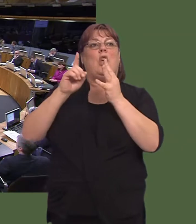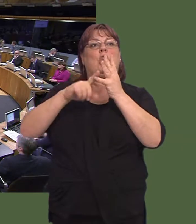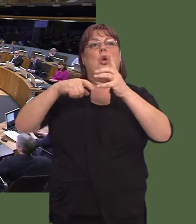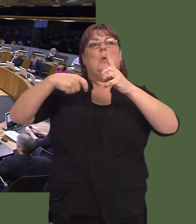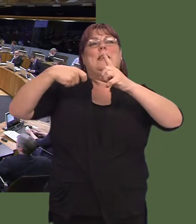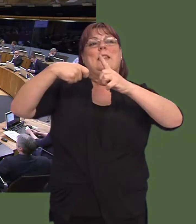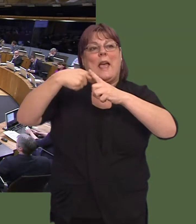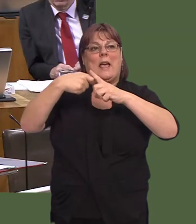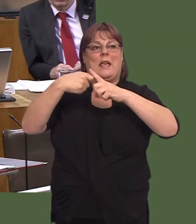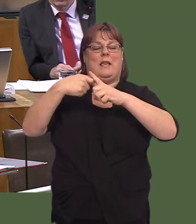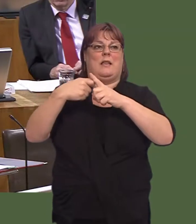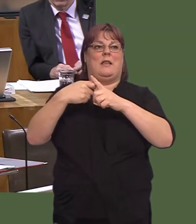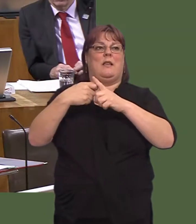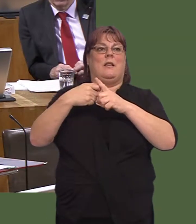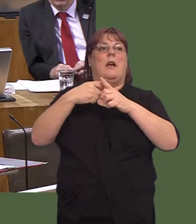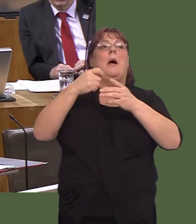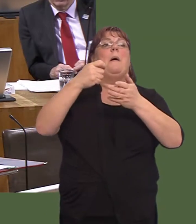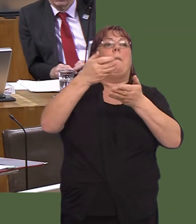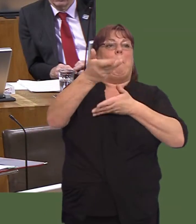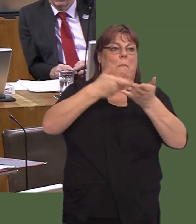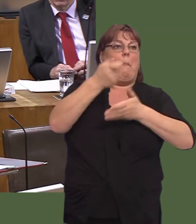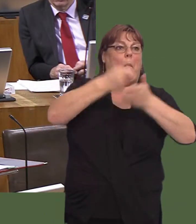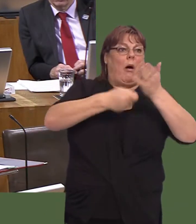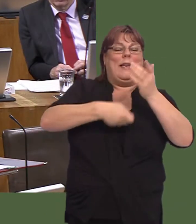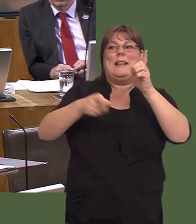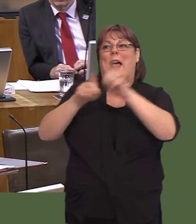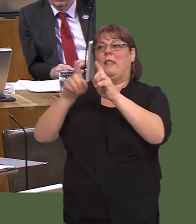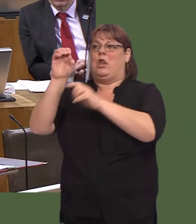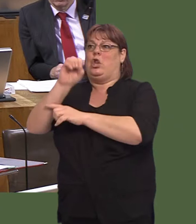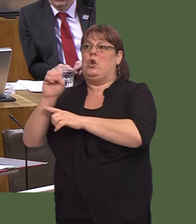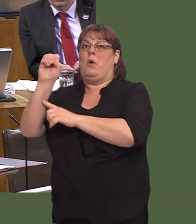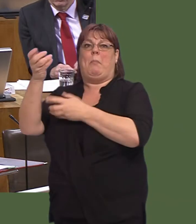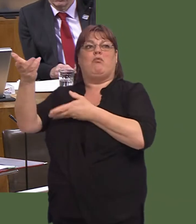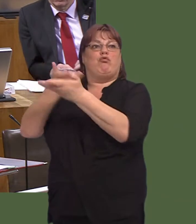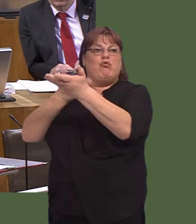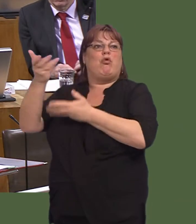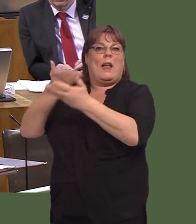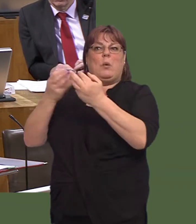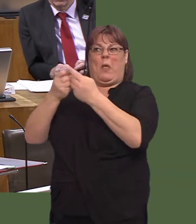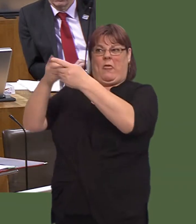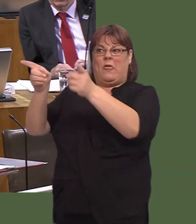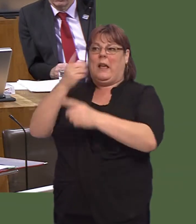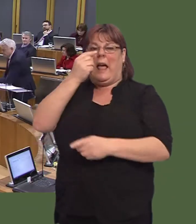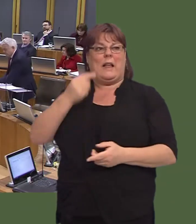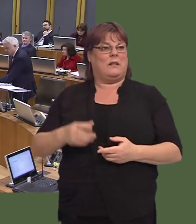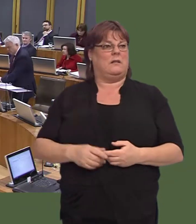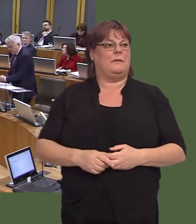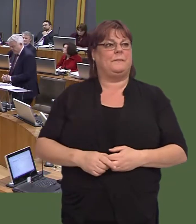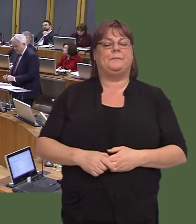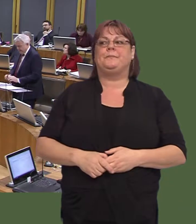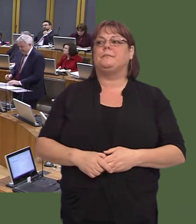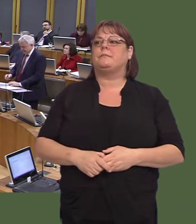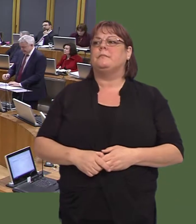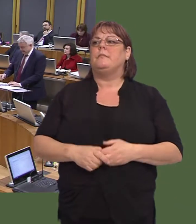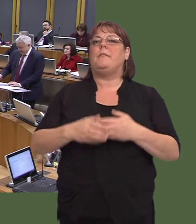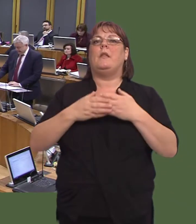hugely important for them, and the EU market at the same time. I don't see that there needs to be any kind of competition between those two aims.